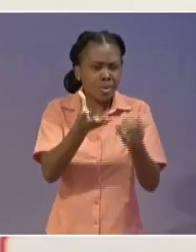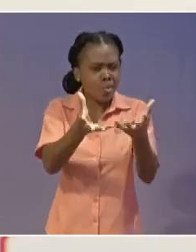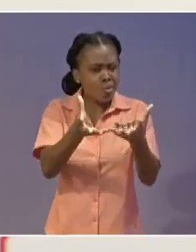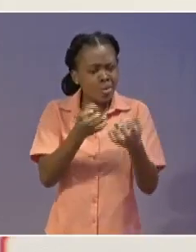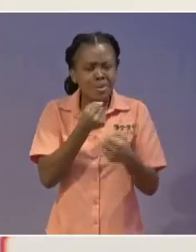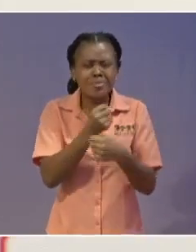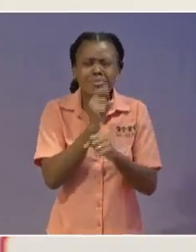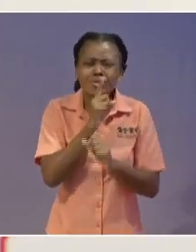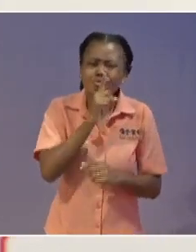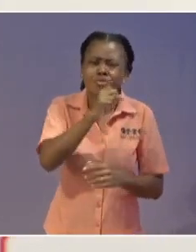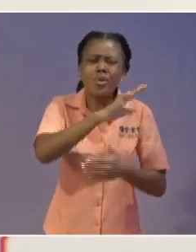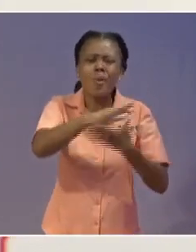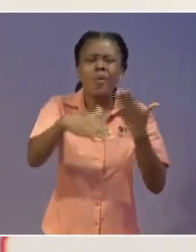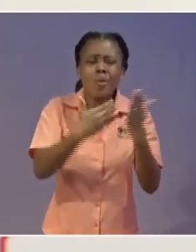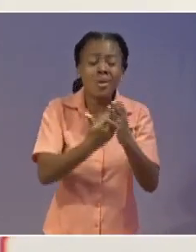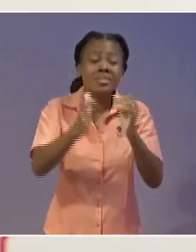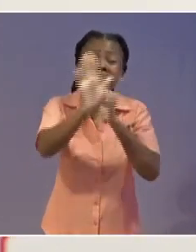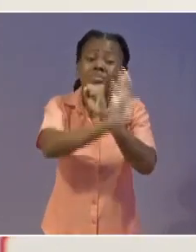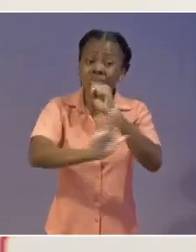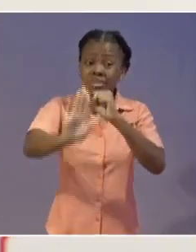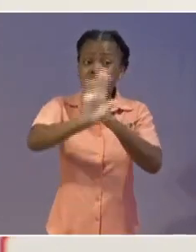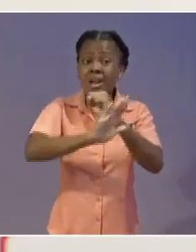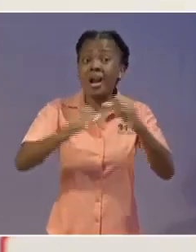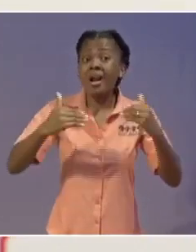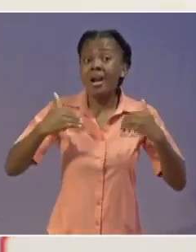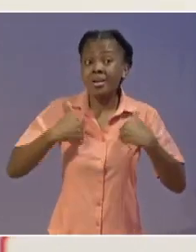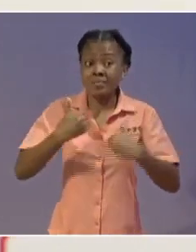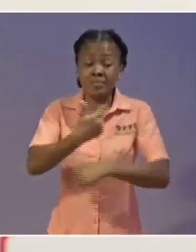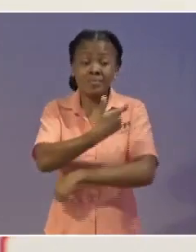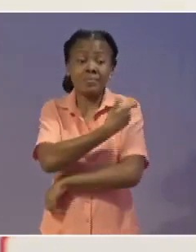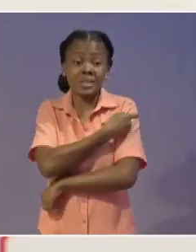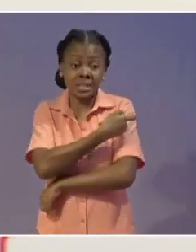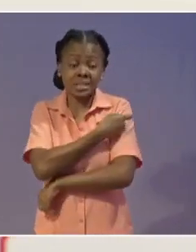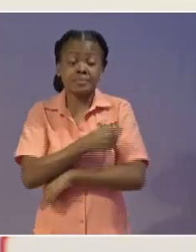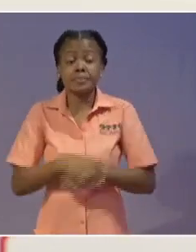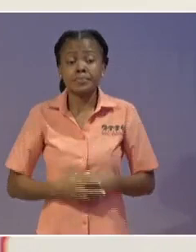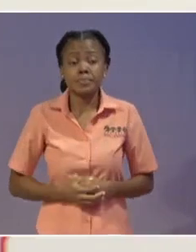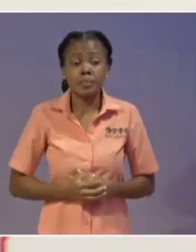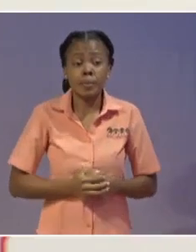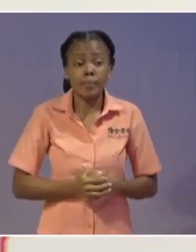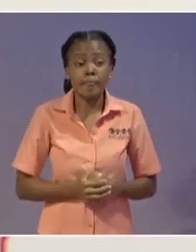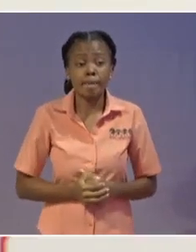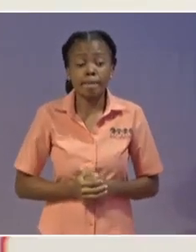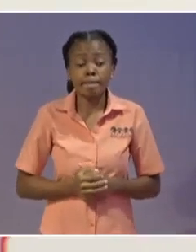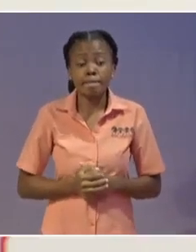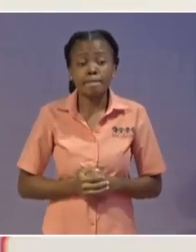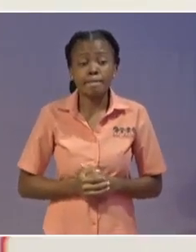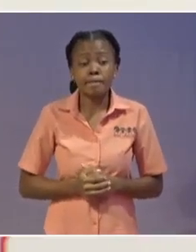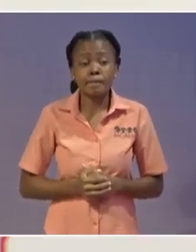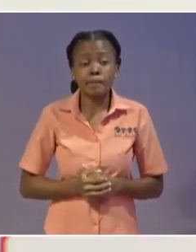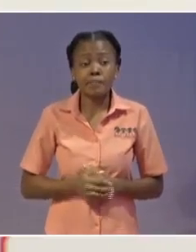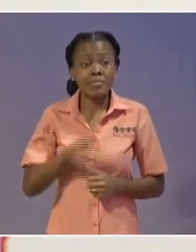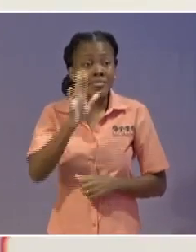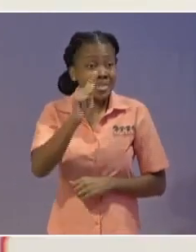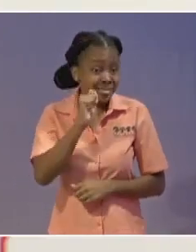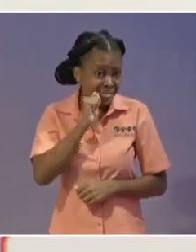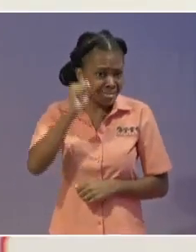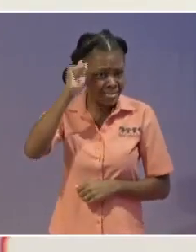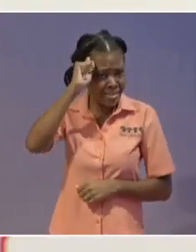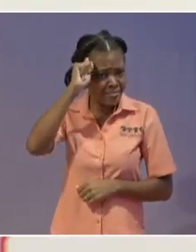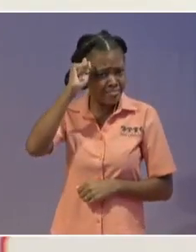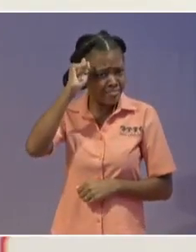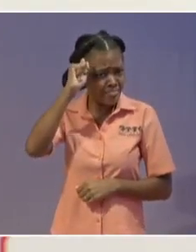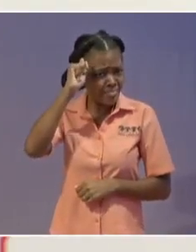those ones who were reiterating to your question, those ones who were the adolescent ones were unvaccinated, and I want to